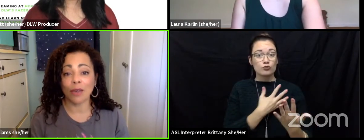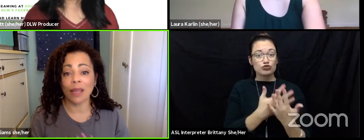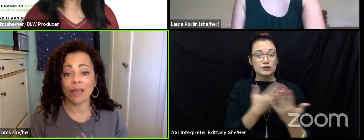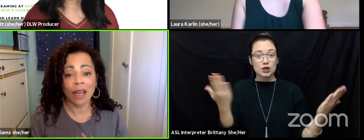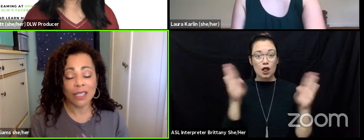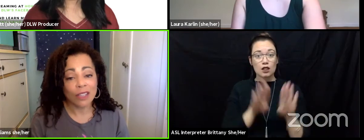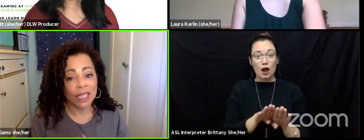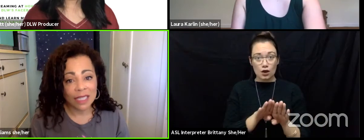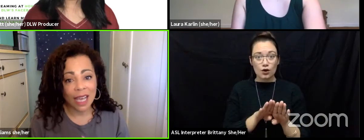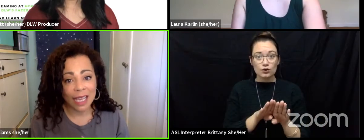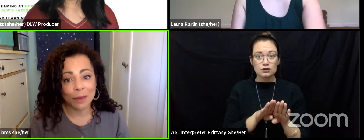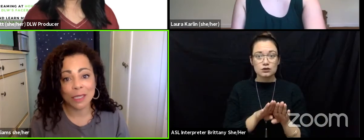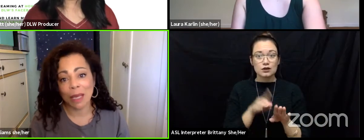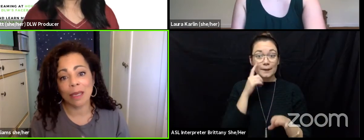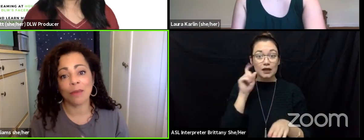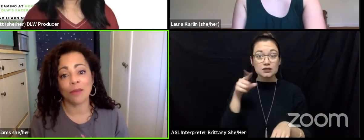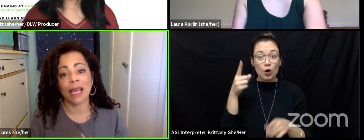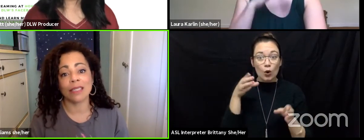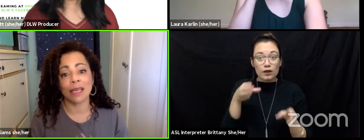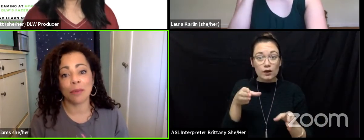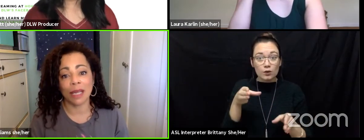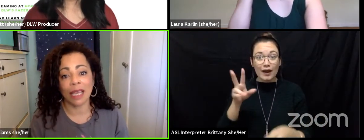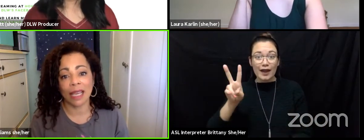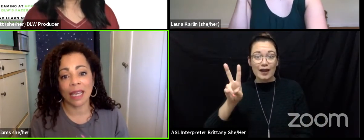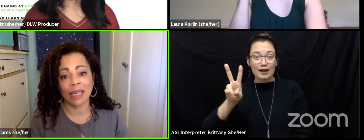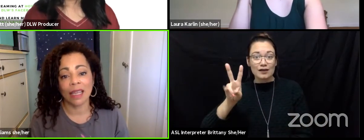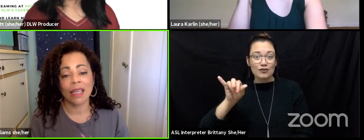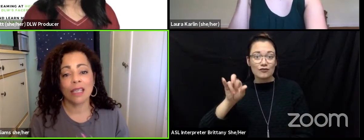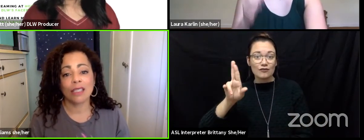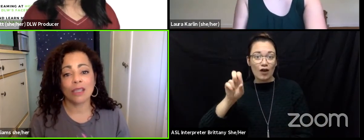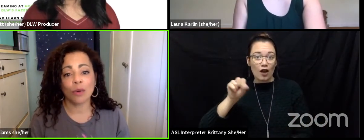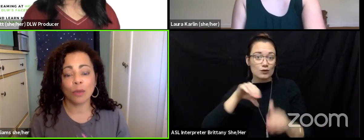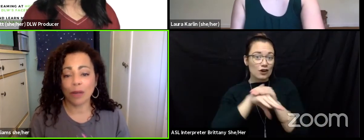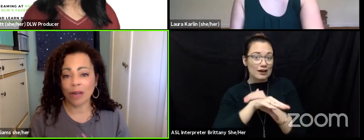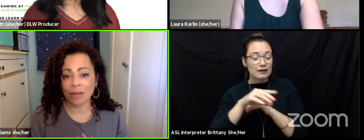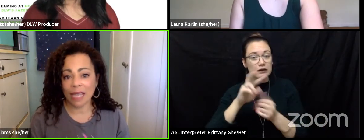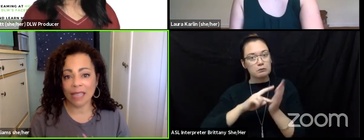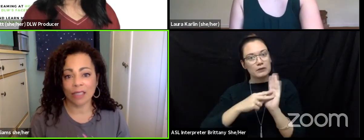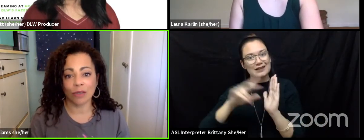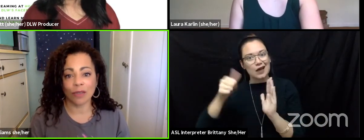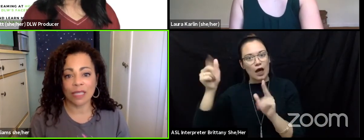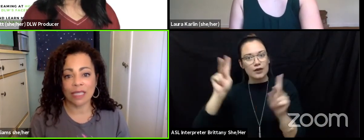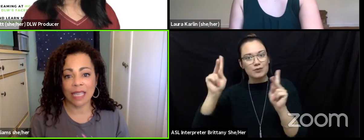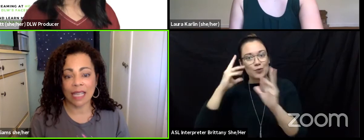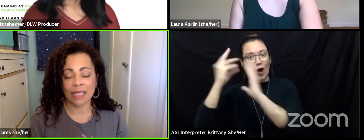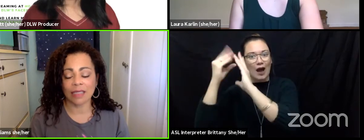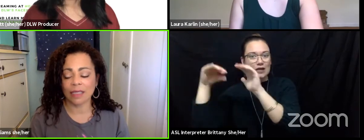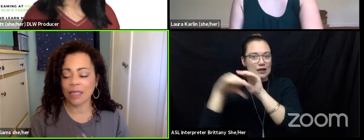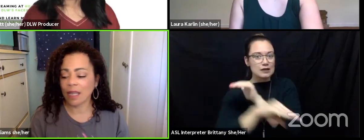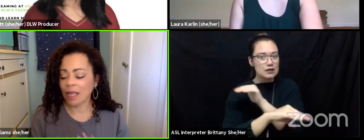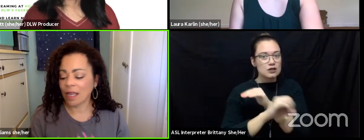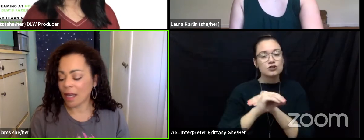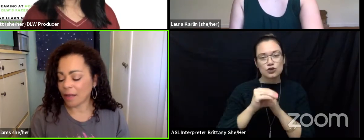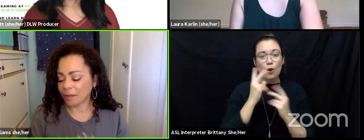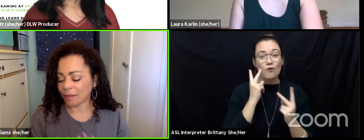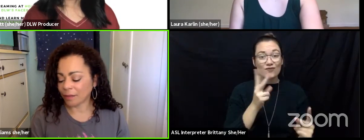the only way that virus got inside was by people from the outside bringing it in. So all the programs are canceled, all visits are canceled.